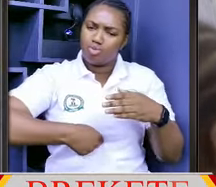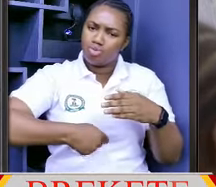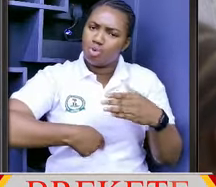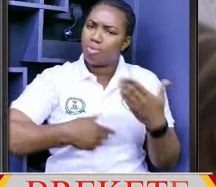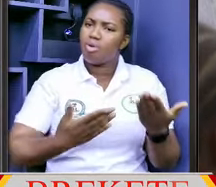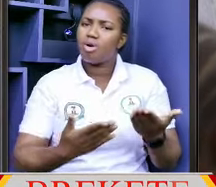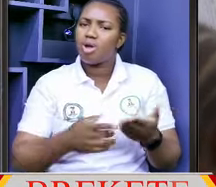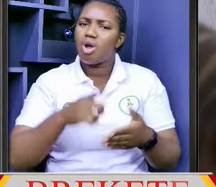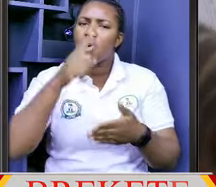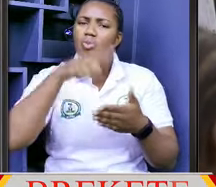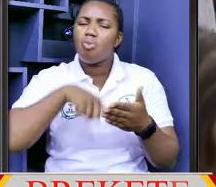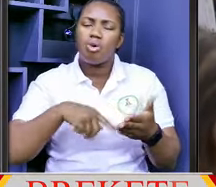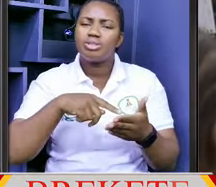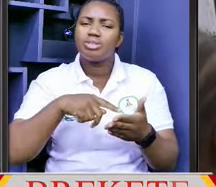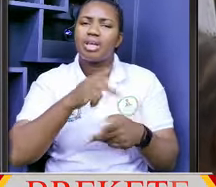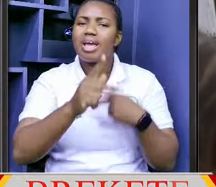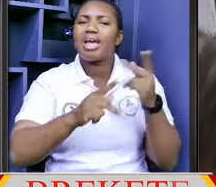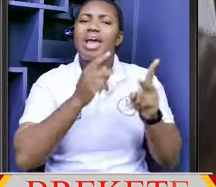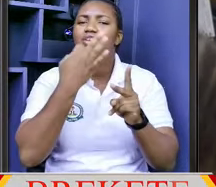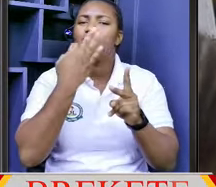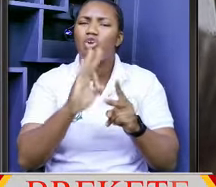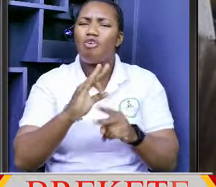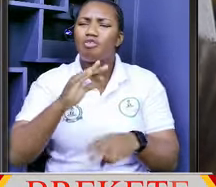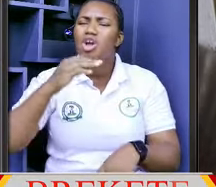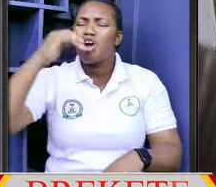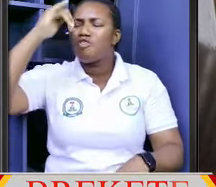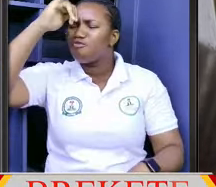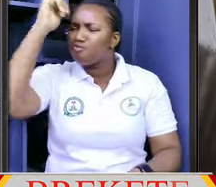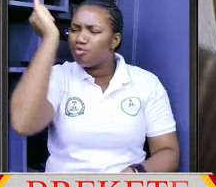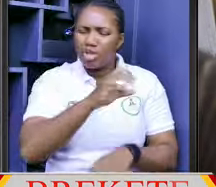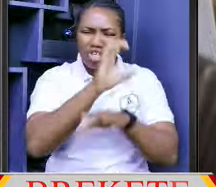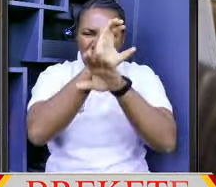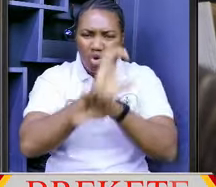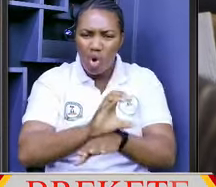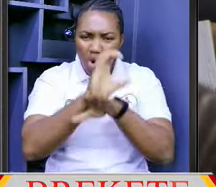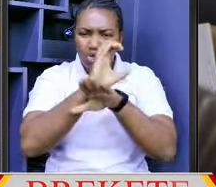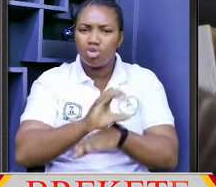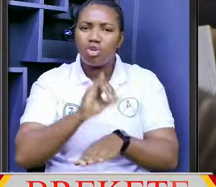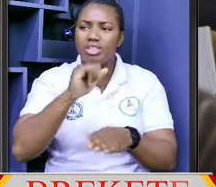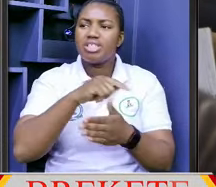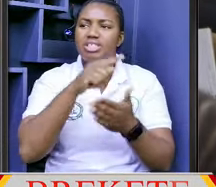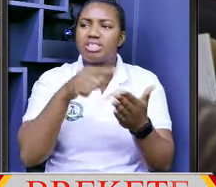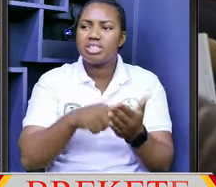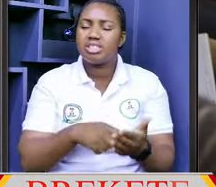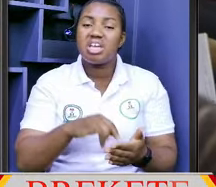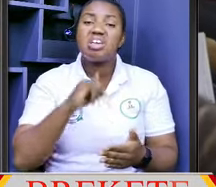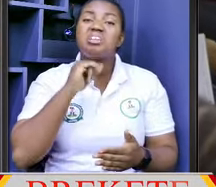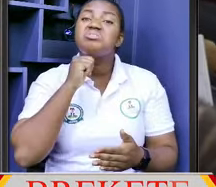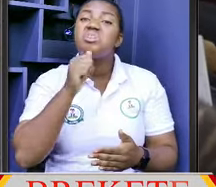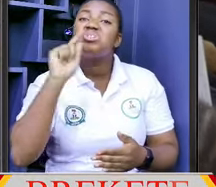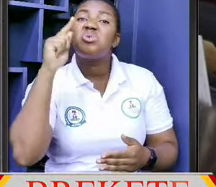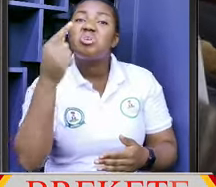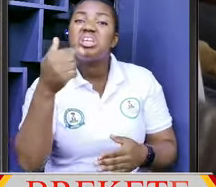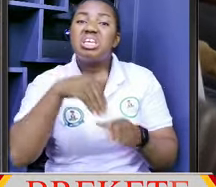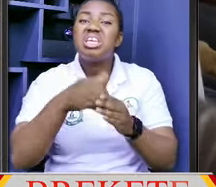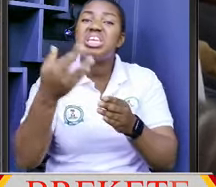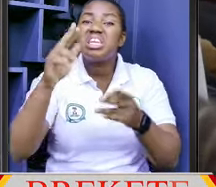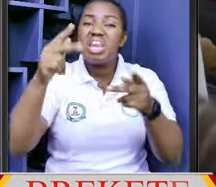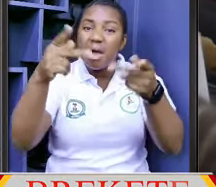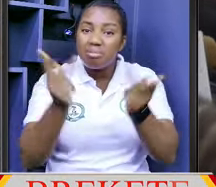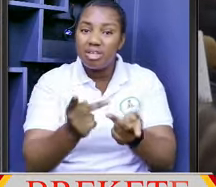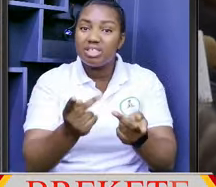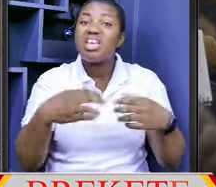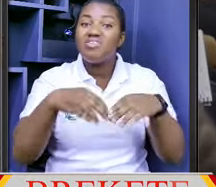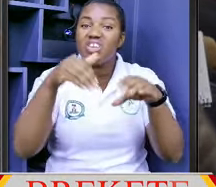What kind of useless culture is this? And not only in their place, not only in their place, in the